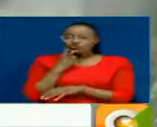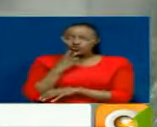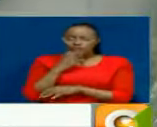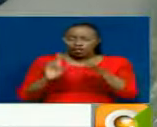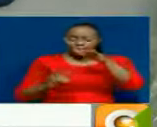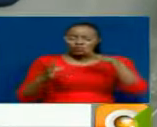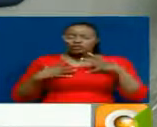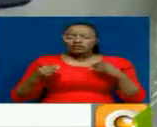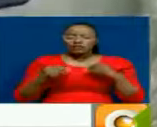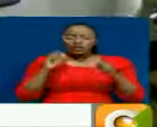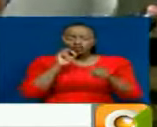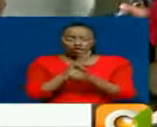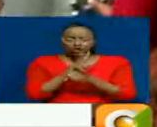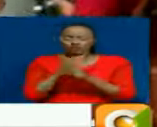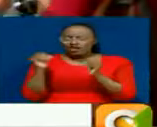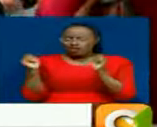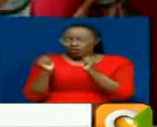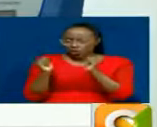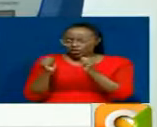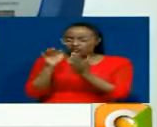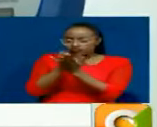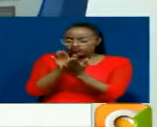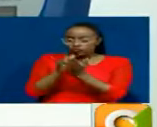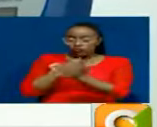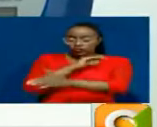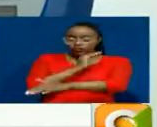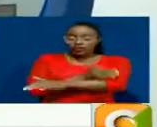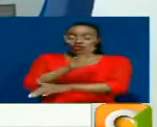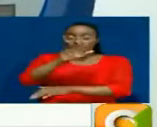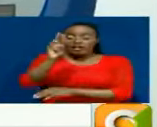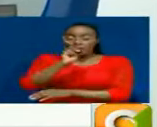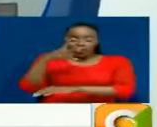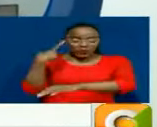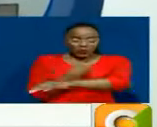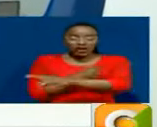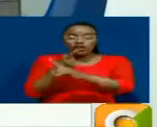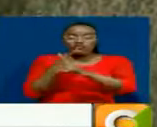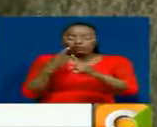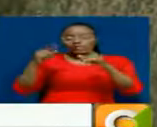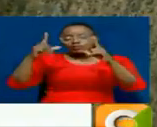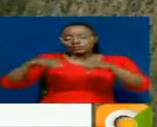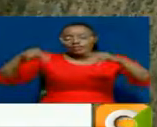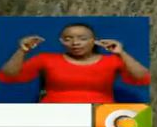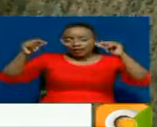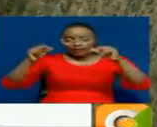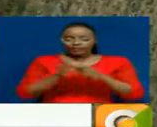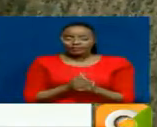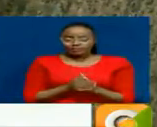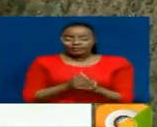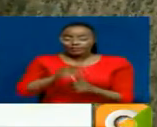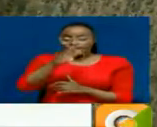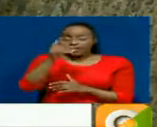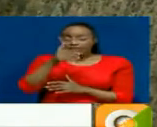of Health received 12 ultra-cold storage freezers with a capacity to store 3 million doses from the government of Japan. Three of these